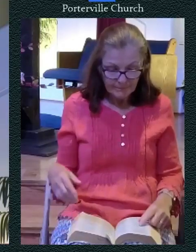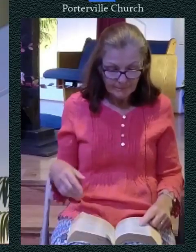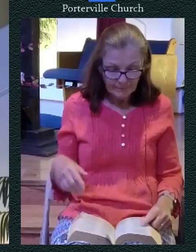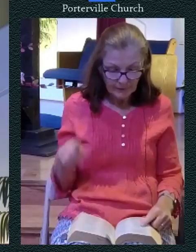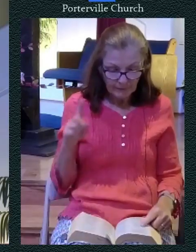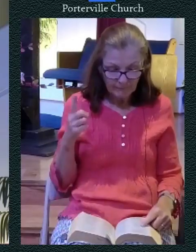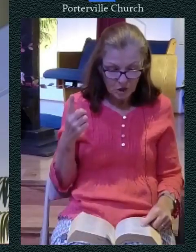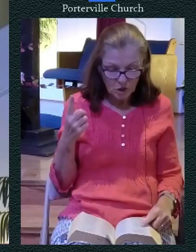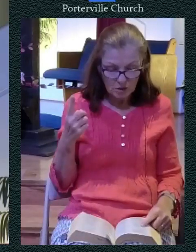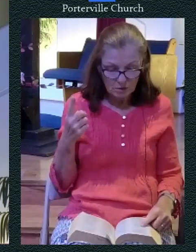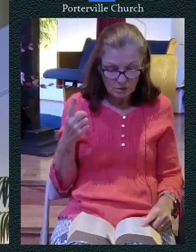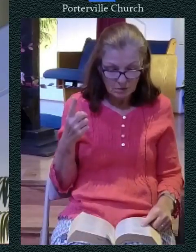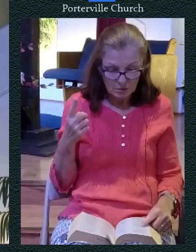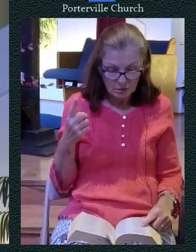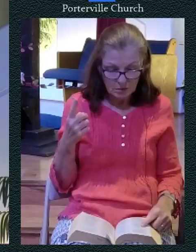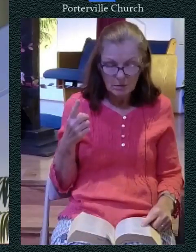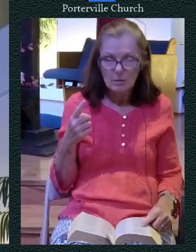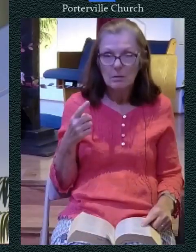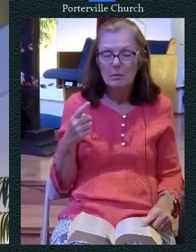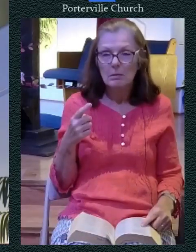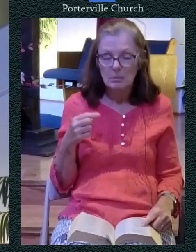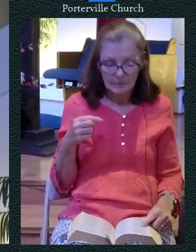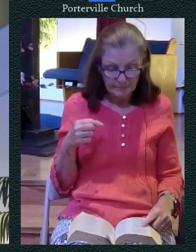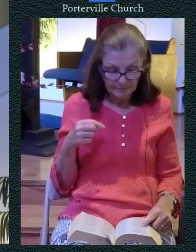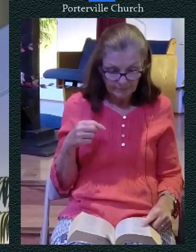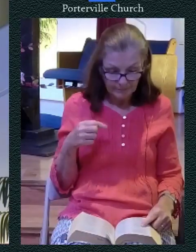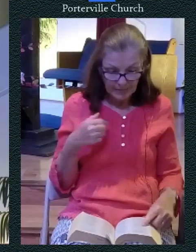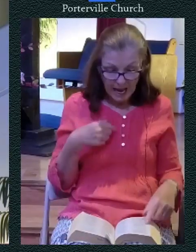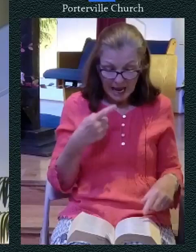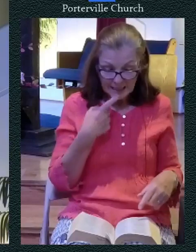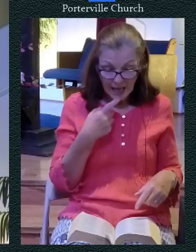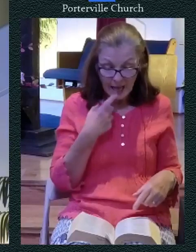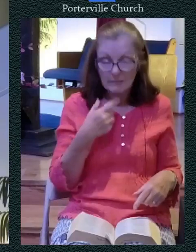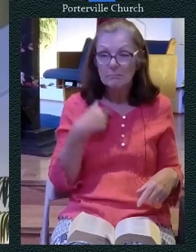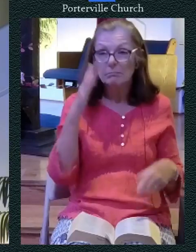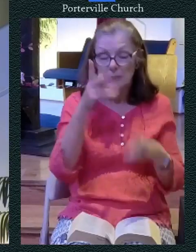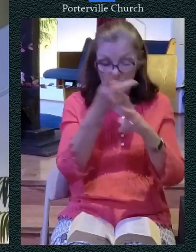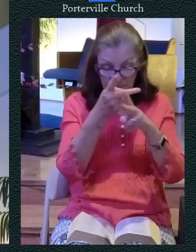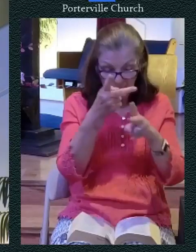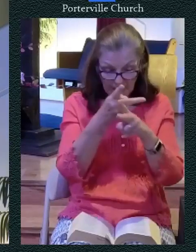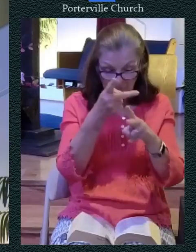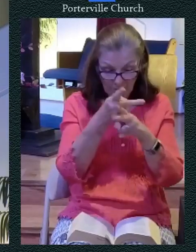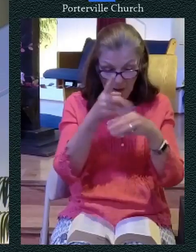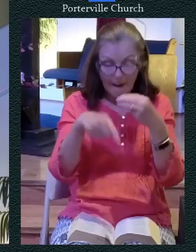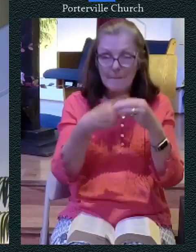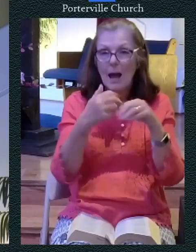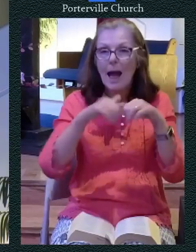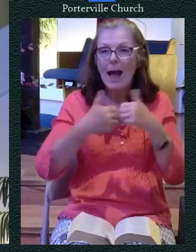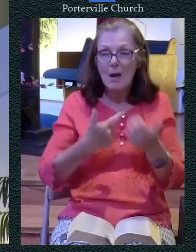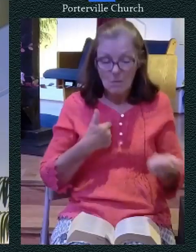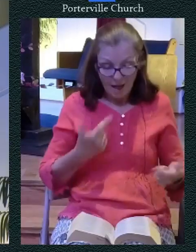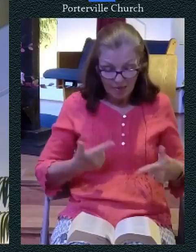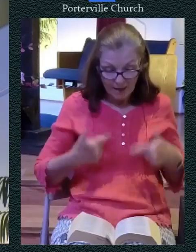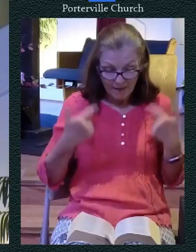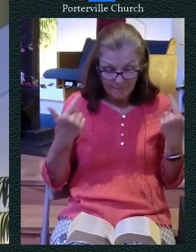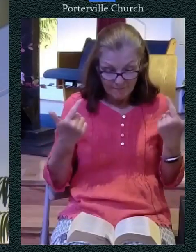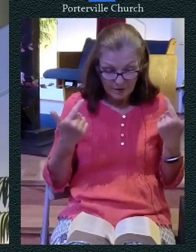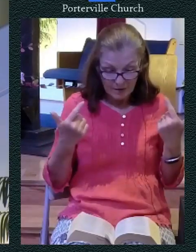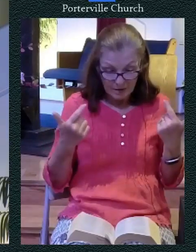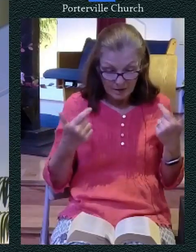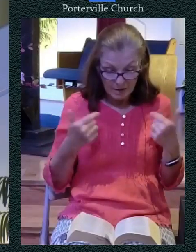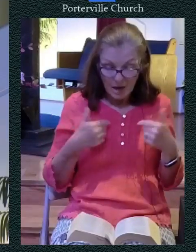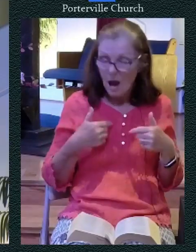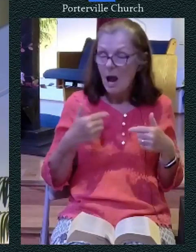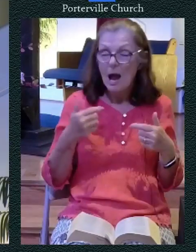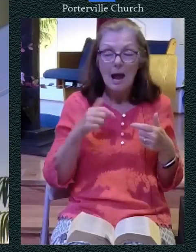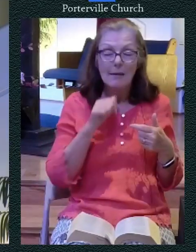The Psalm of David and begins this way. I said, I will guard my ways, that I may not sin with